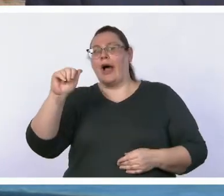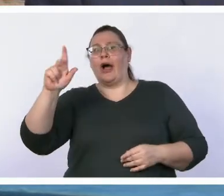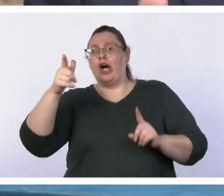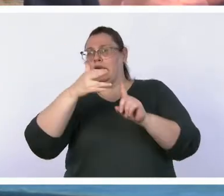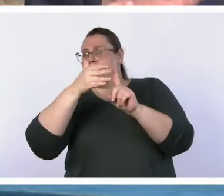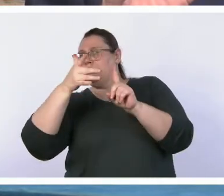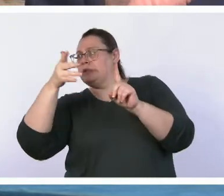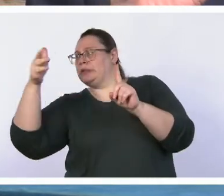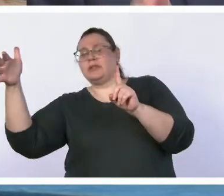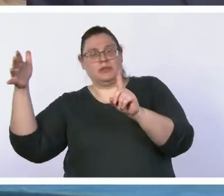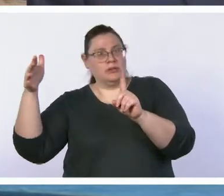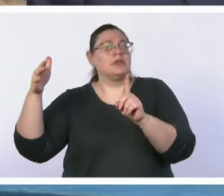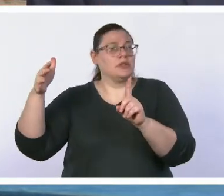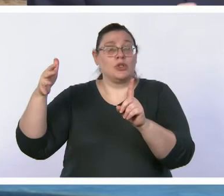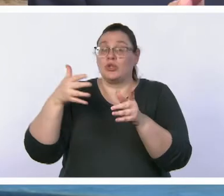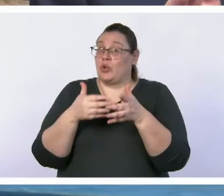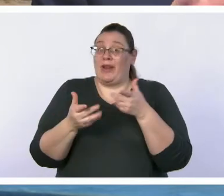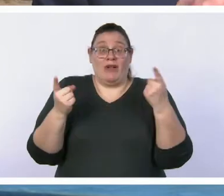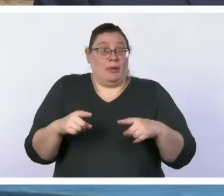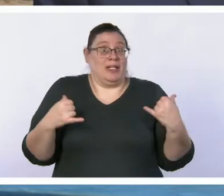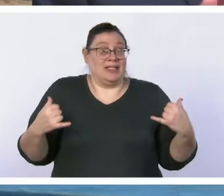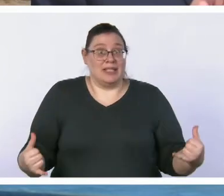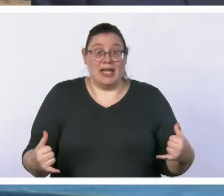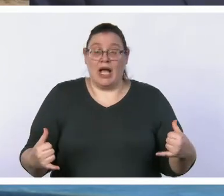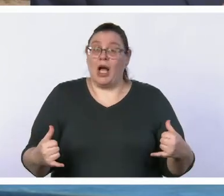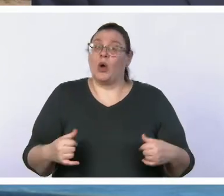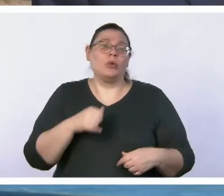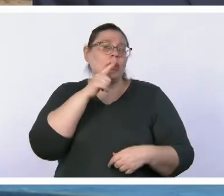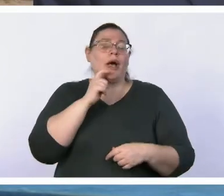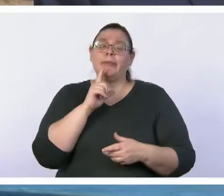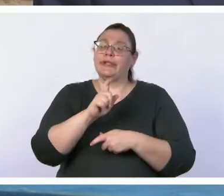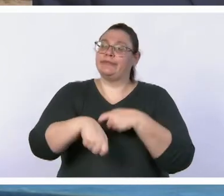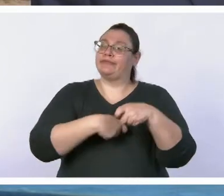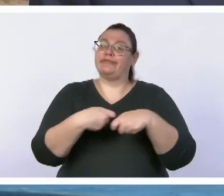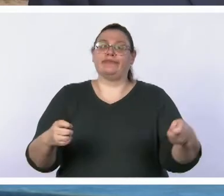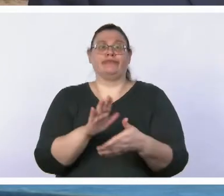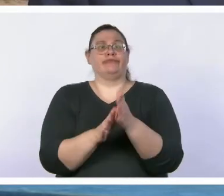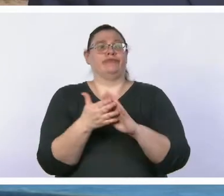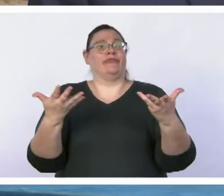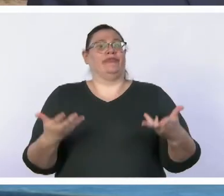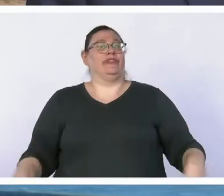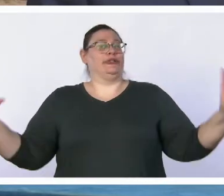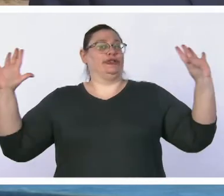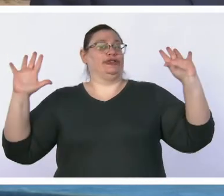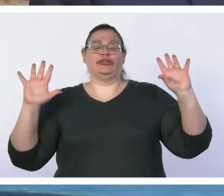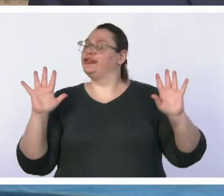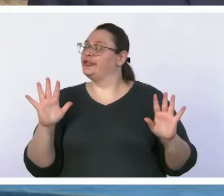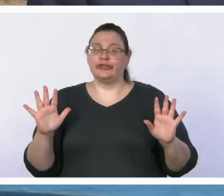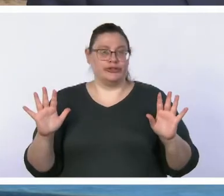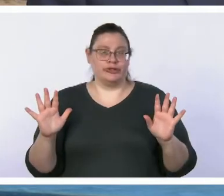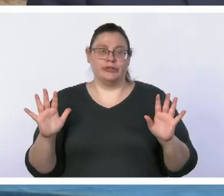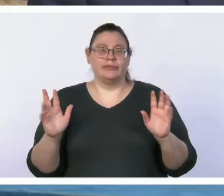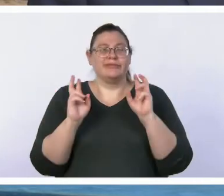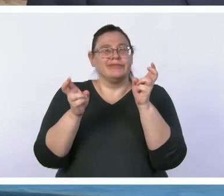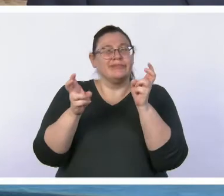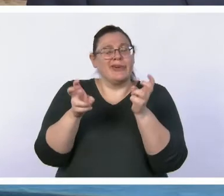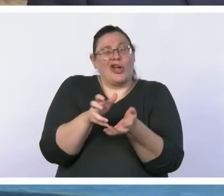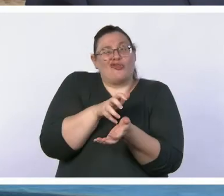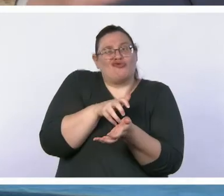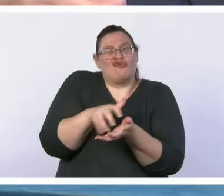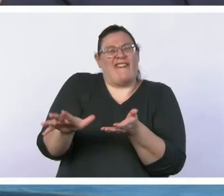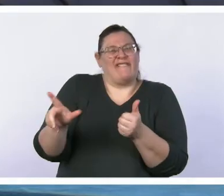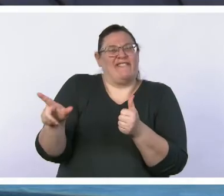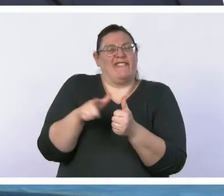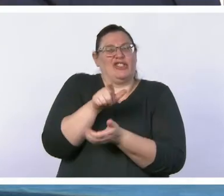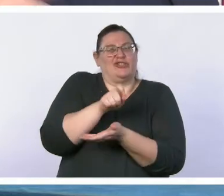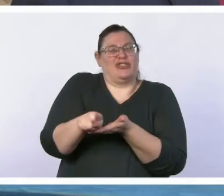now will not be the finished budget product. It's going to be, think of it as a rough first draft